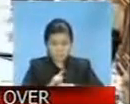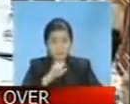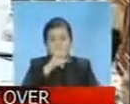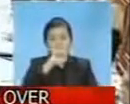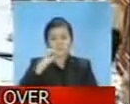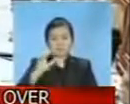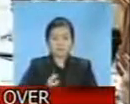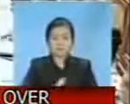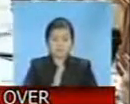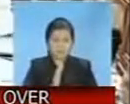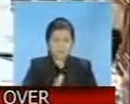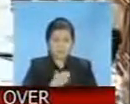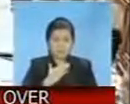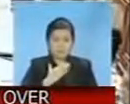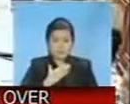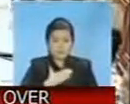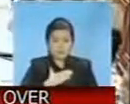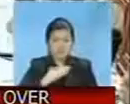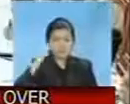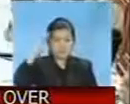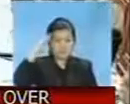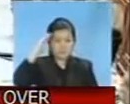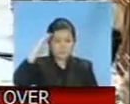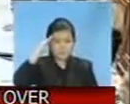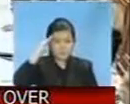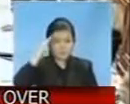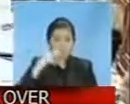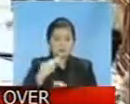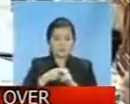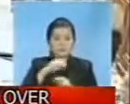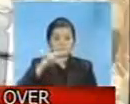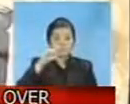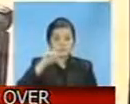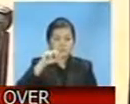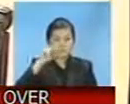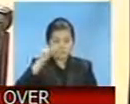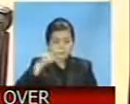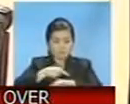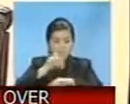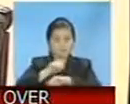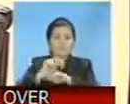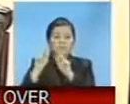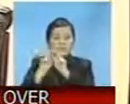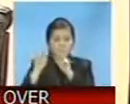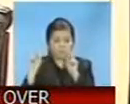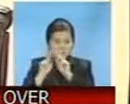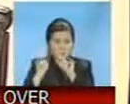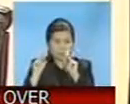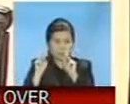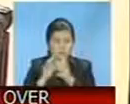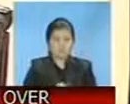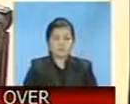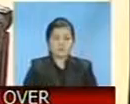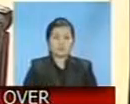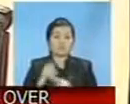Thai Party's MP, insisted that legal action following the coup were not acceptable and there must be measures to rehabilitate